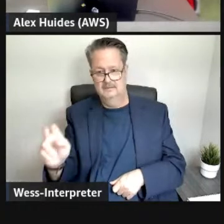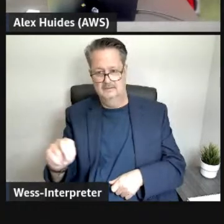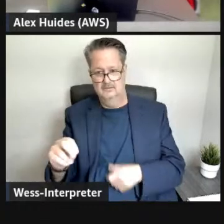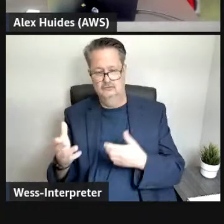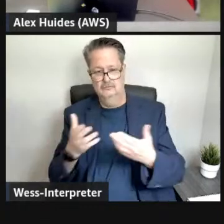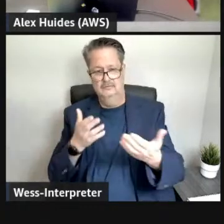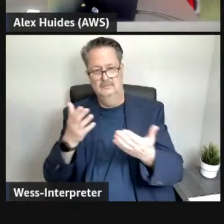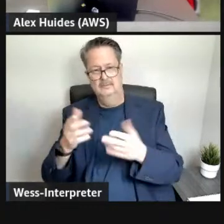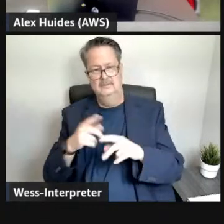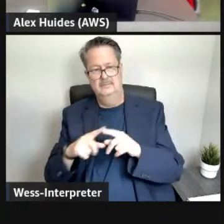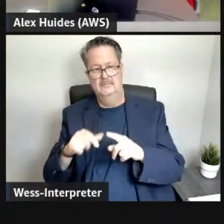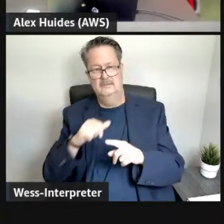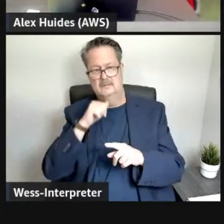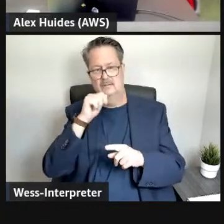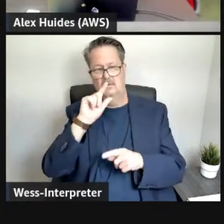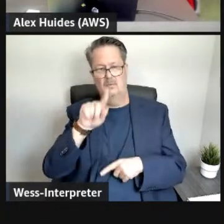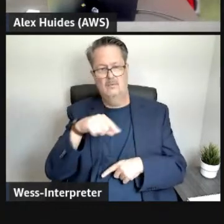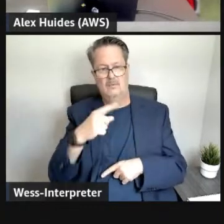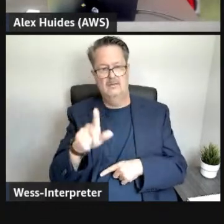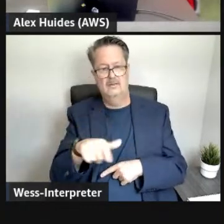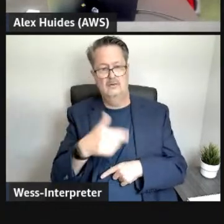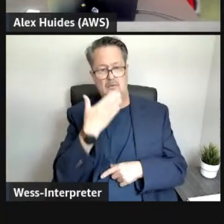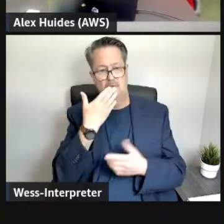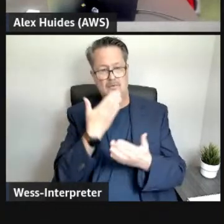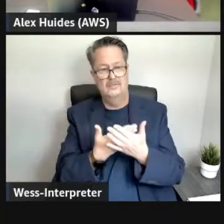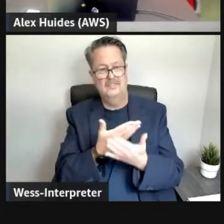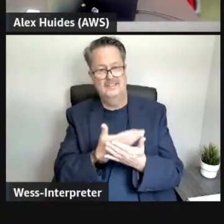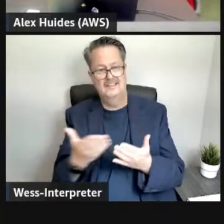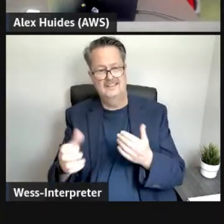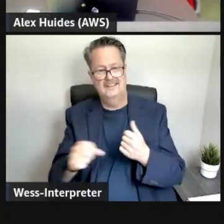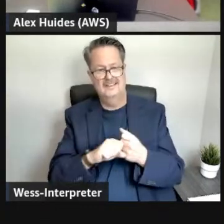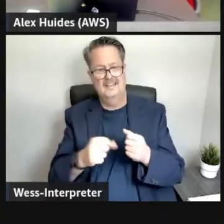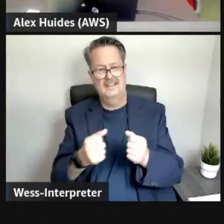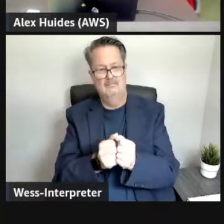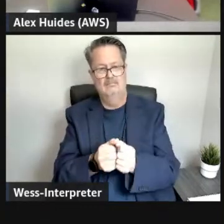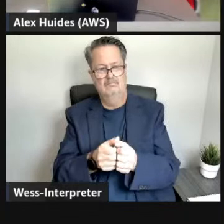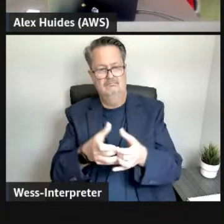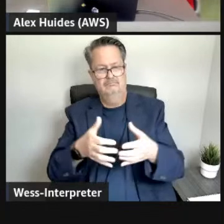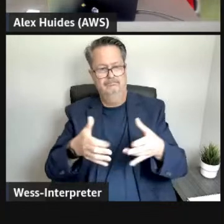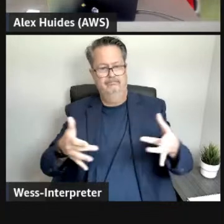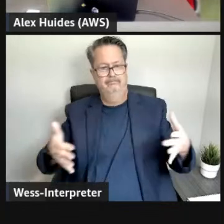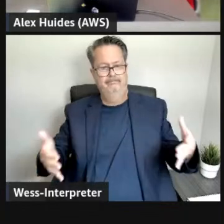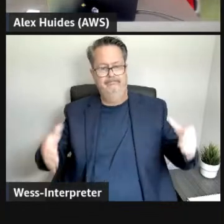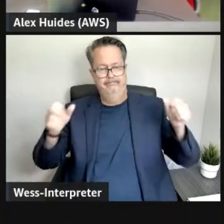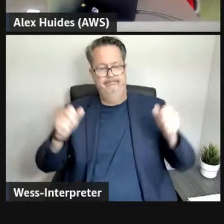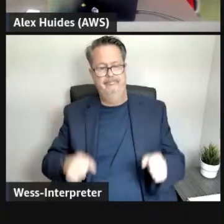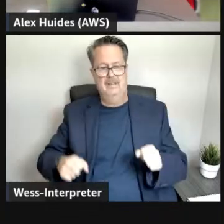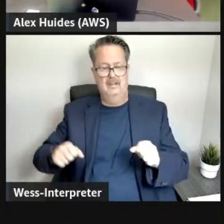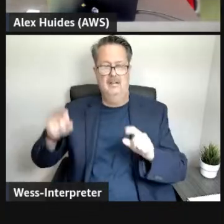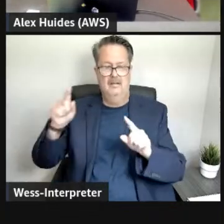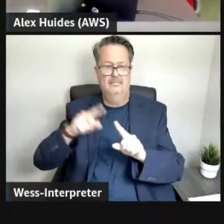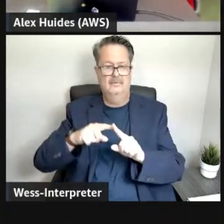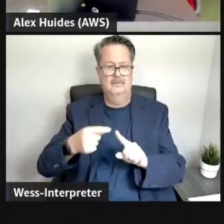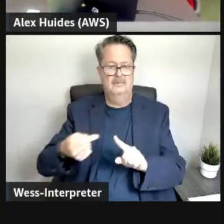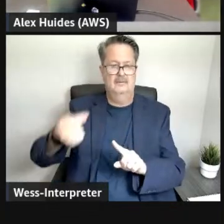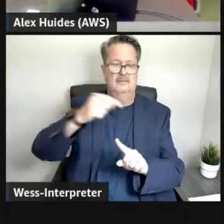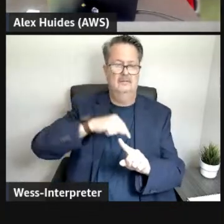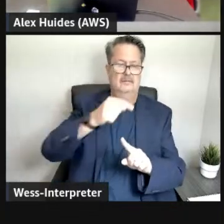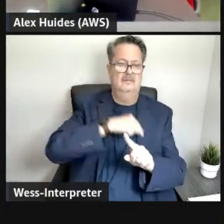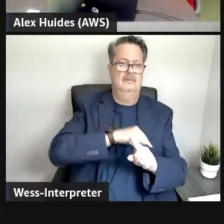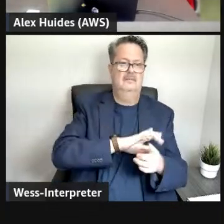not limited to that. The cool thing is that this can be extensible, and you can also reference external endpoints to your